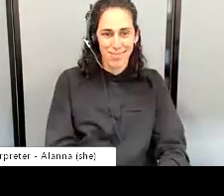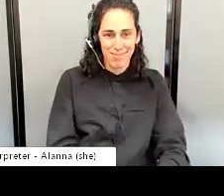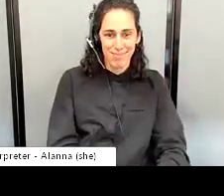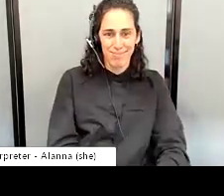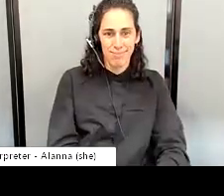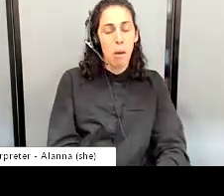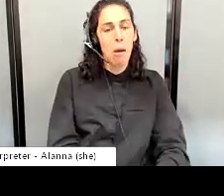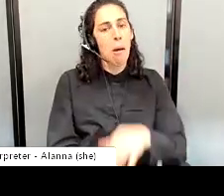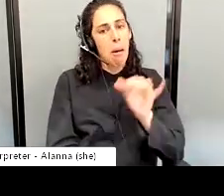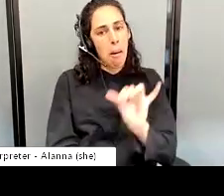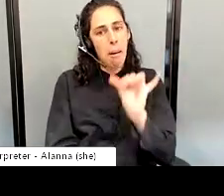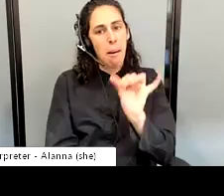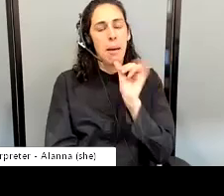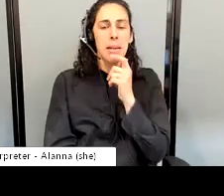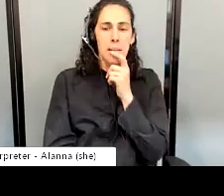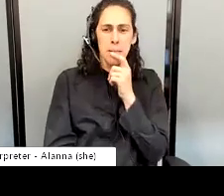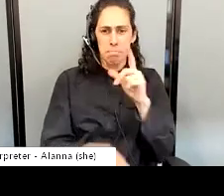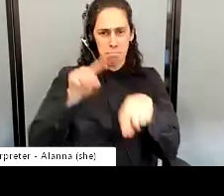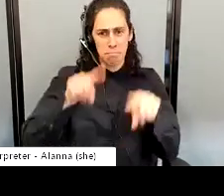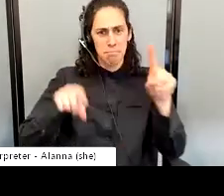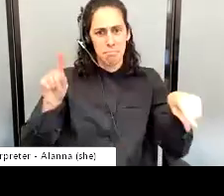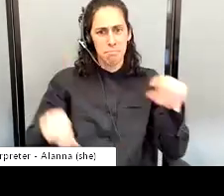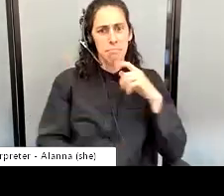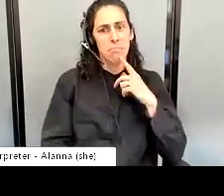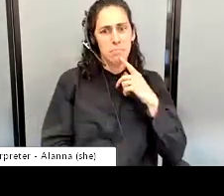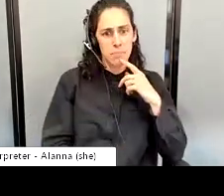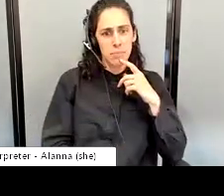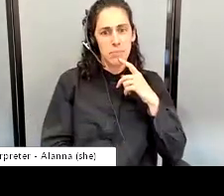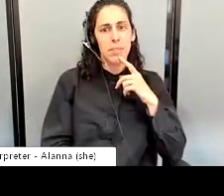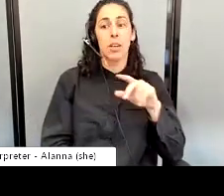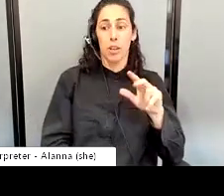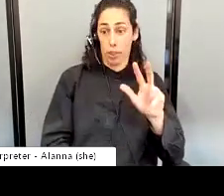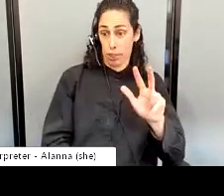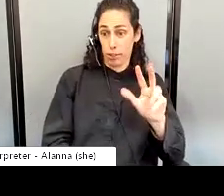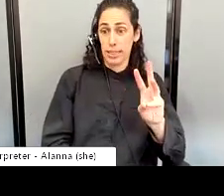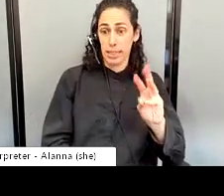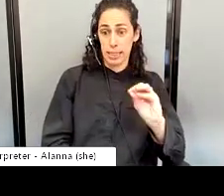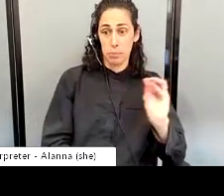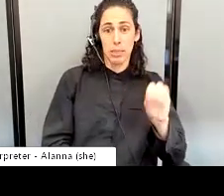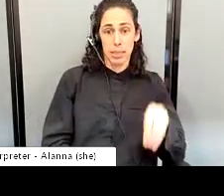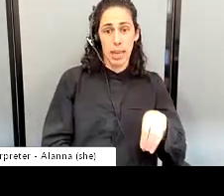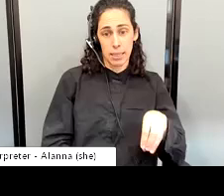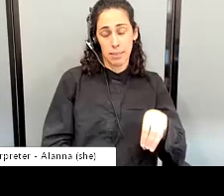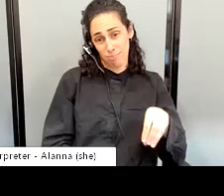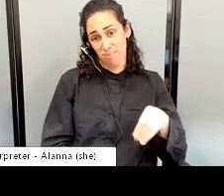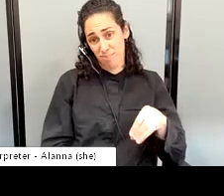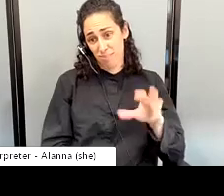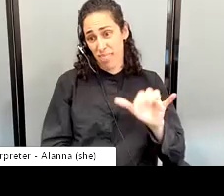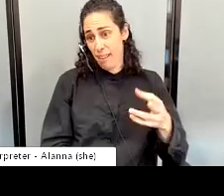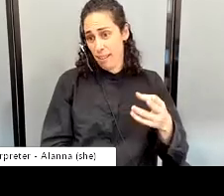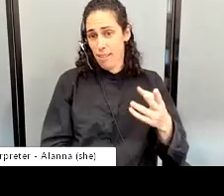over the map. We have about 36% of you, which is the majority at this point, at least in terms of the